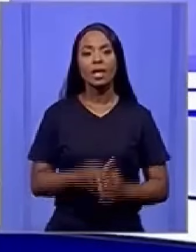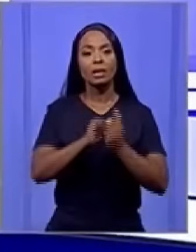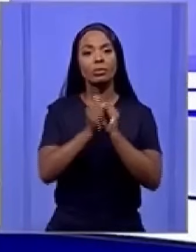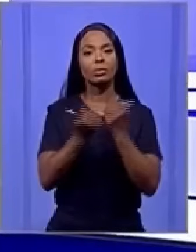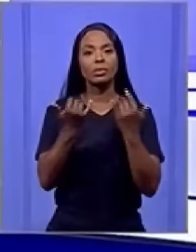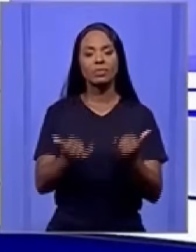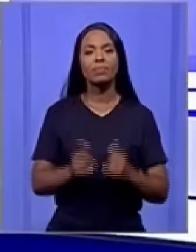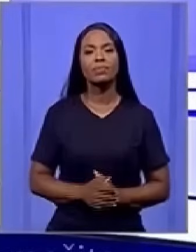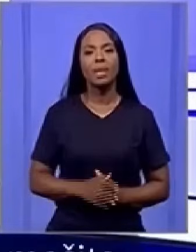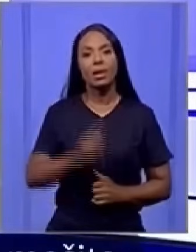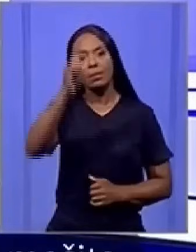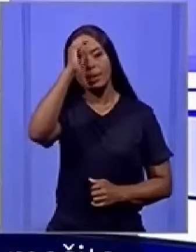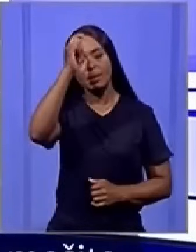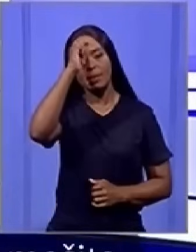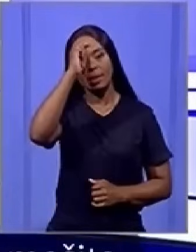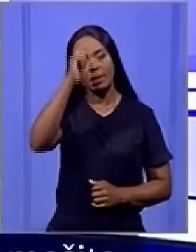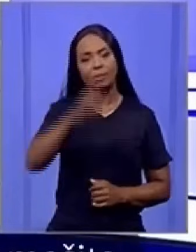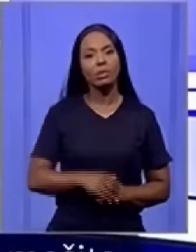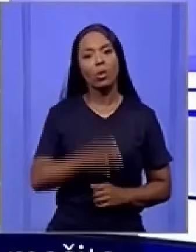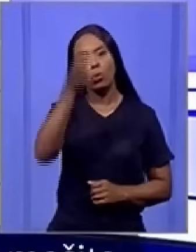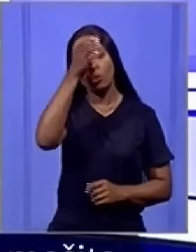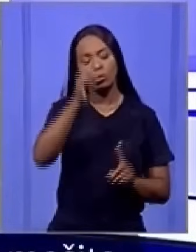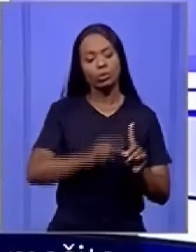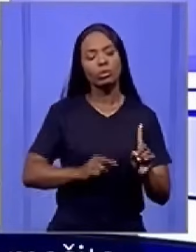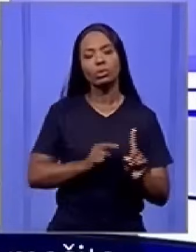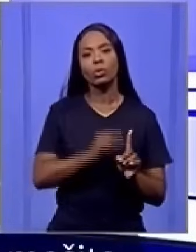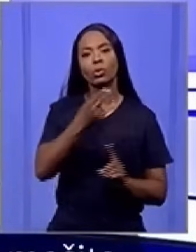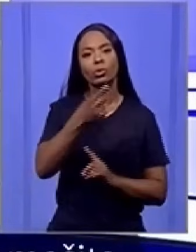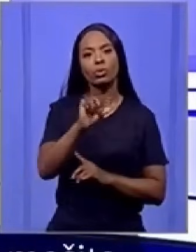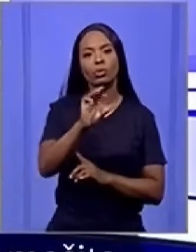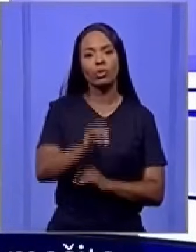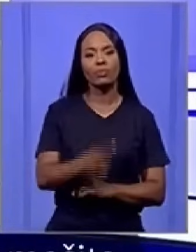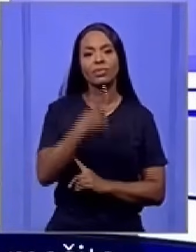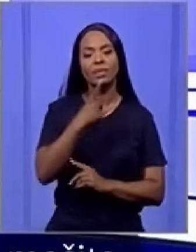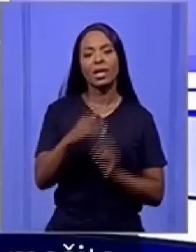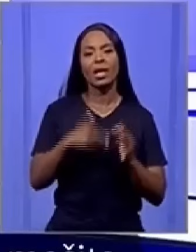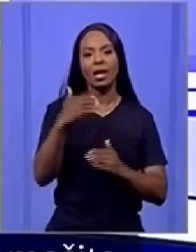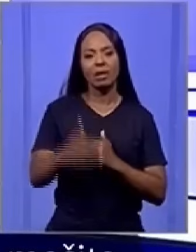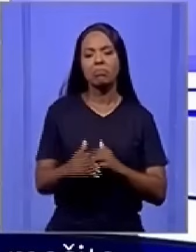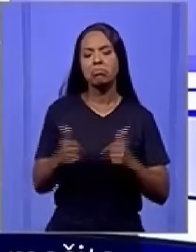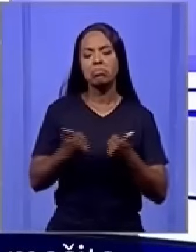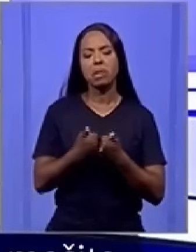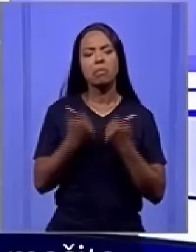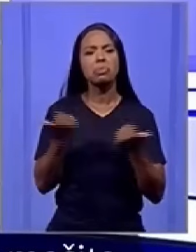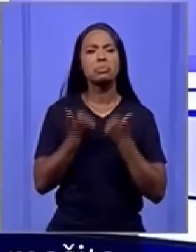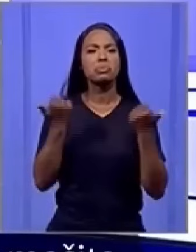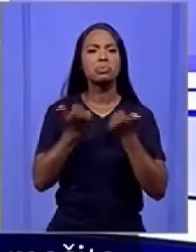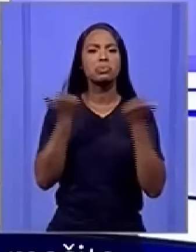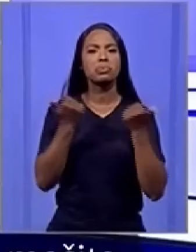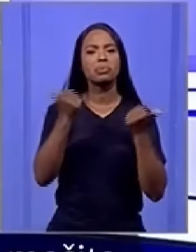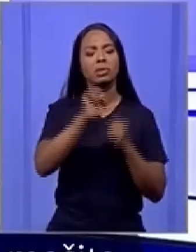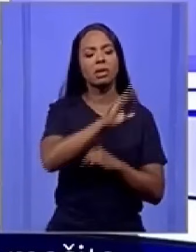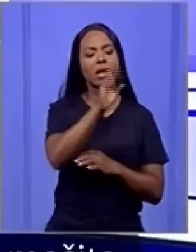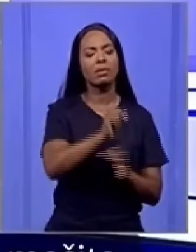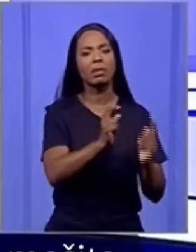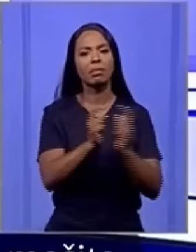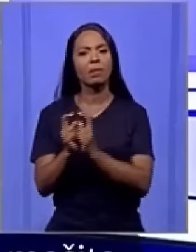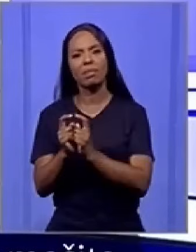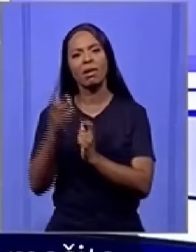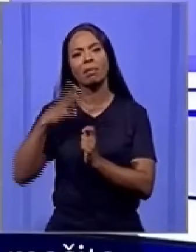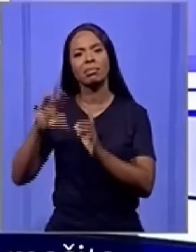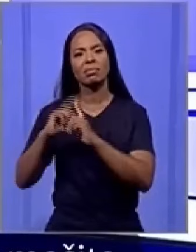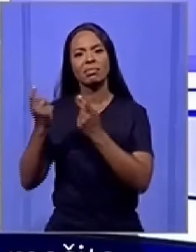Dipapading mohlahli wa Bafana Hugo Bruce o re morago ga dipapadi tše botse tša Afrika Borwa phadišanong ya Africa Cup